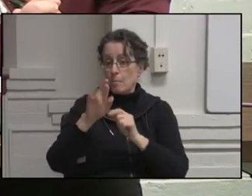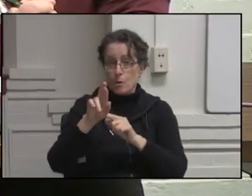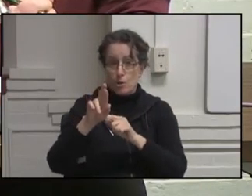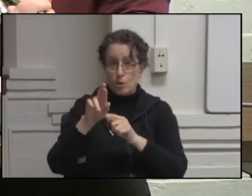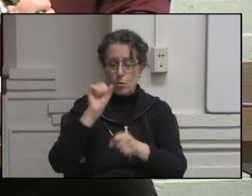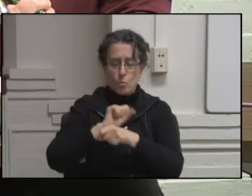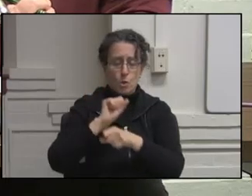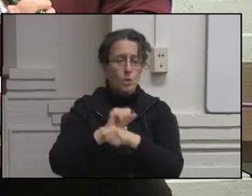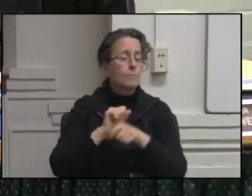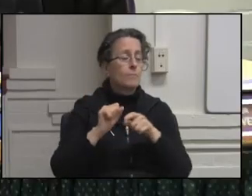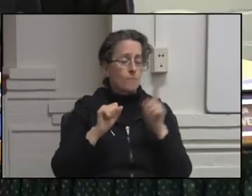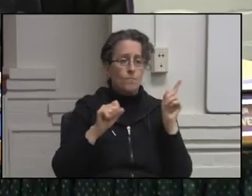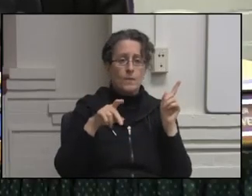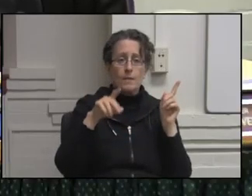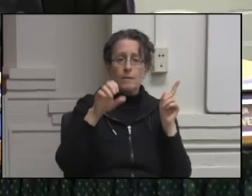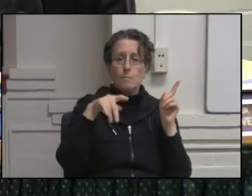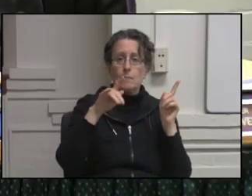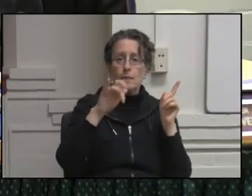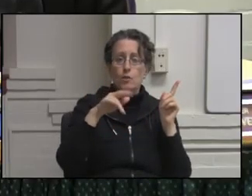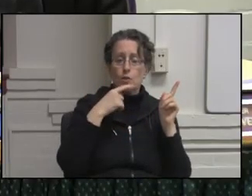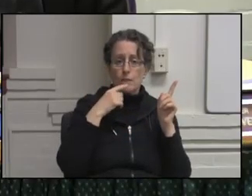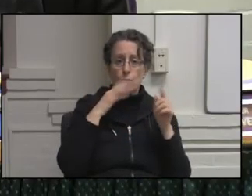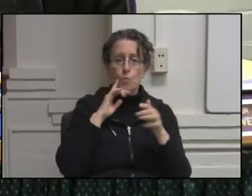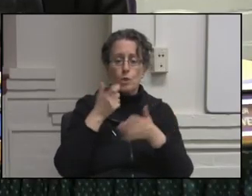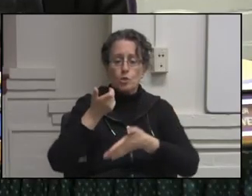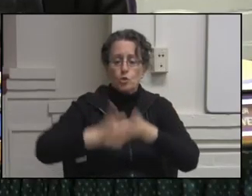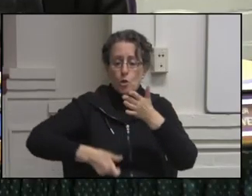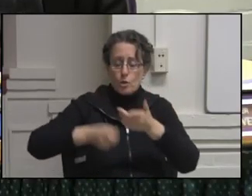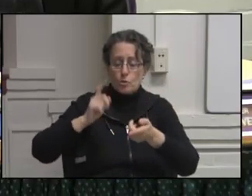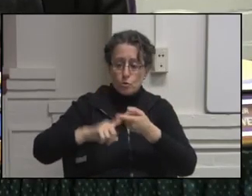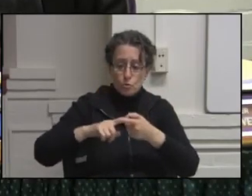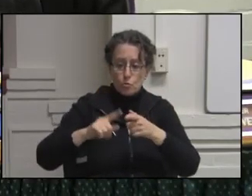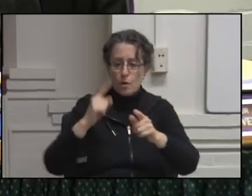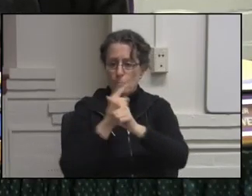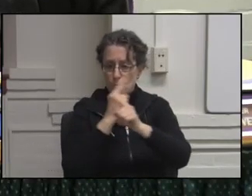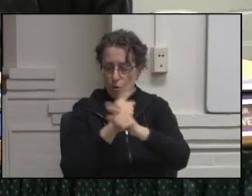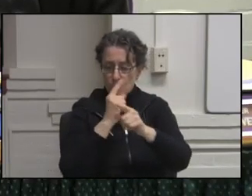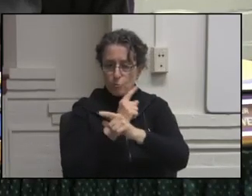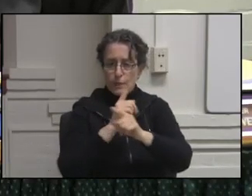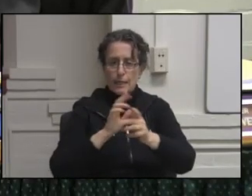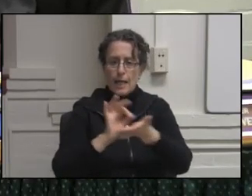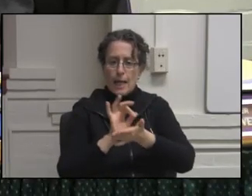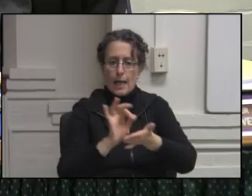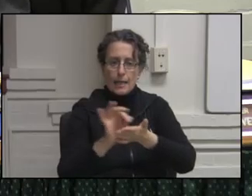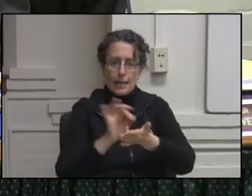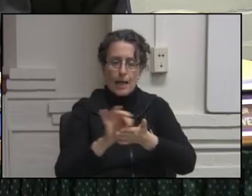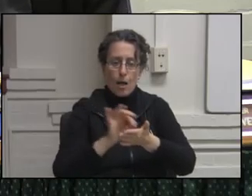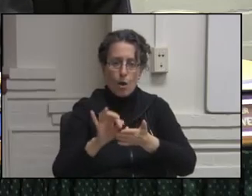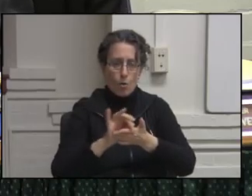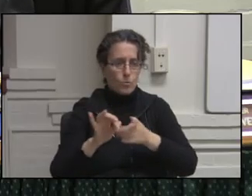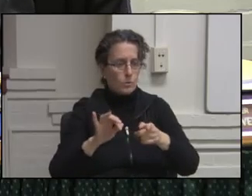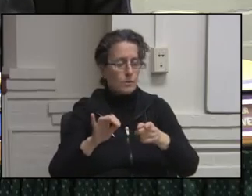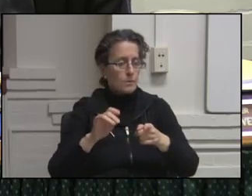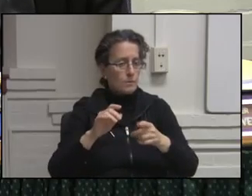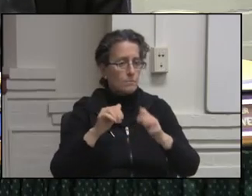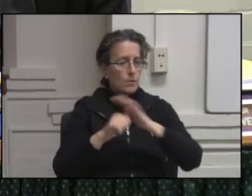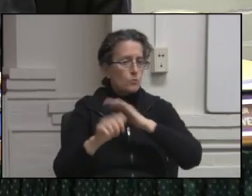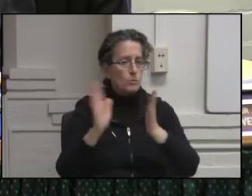The labor will be charged to the operating accounts where the labor gets charged to when they're doing other work that benefits the town.